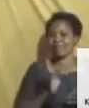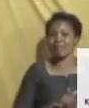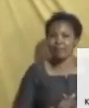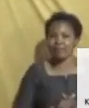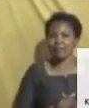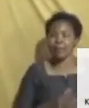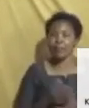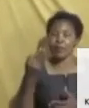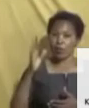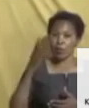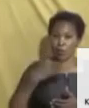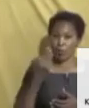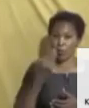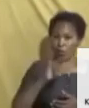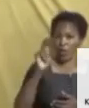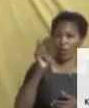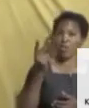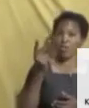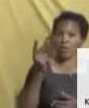For the people of Kenya,